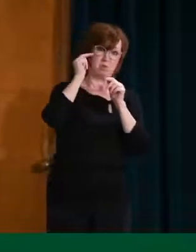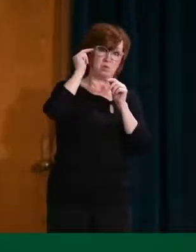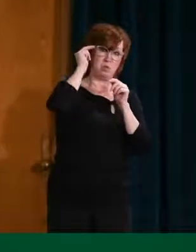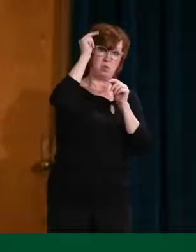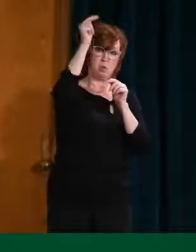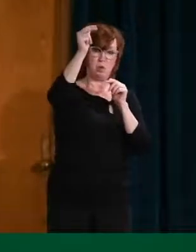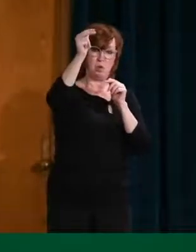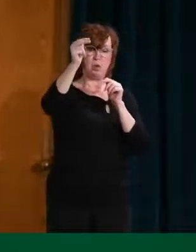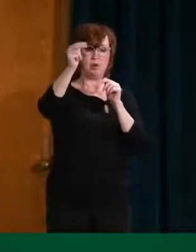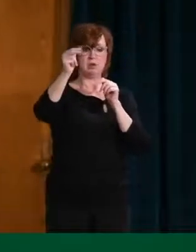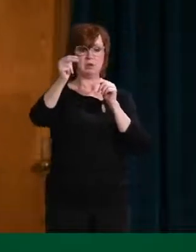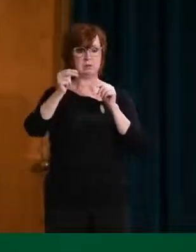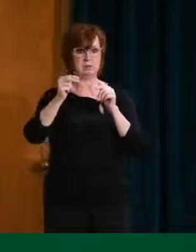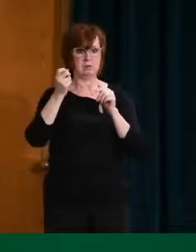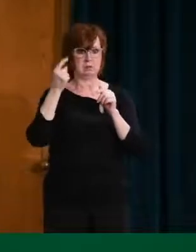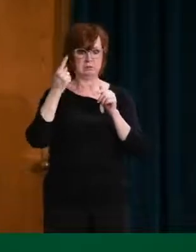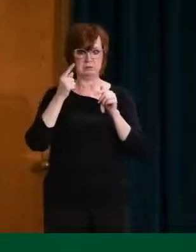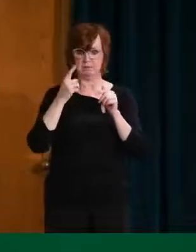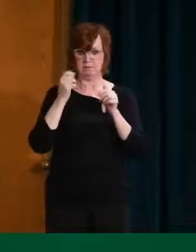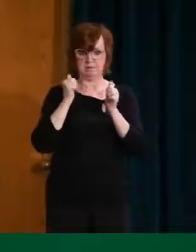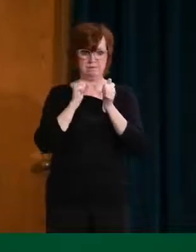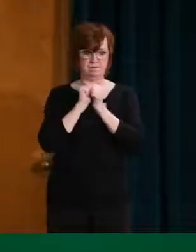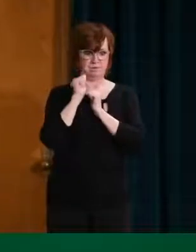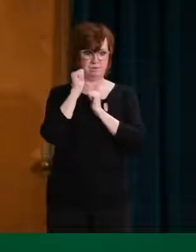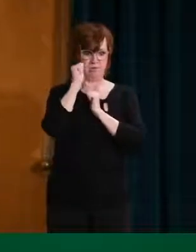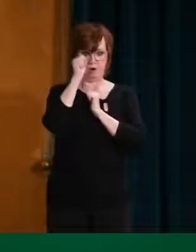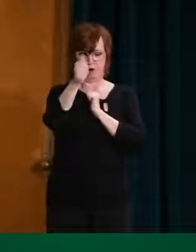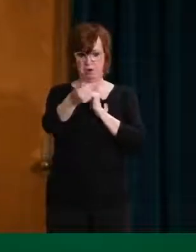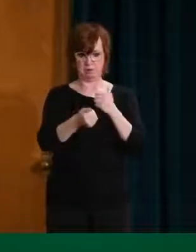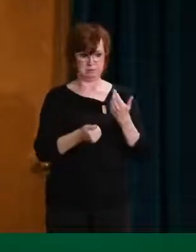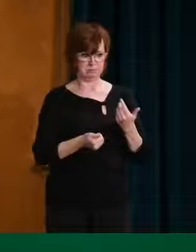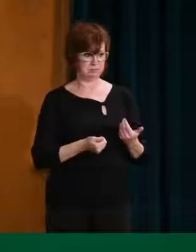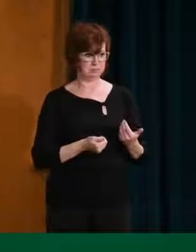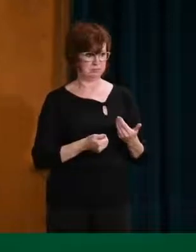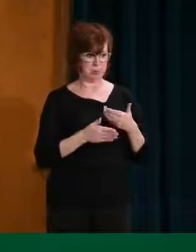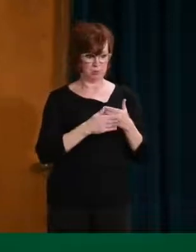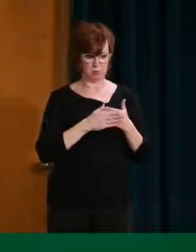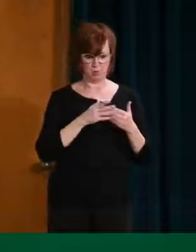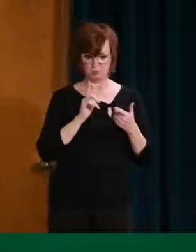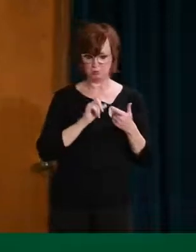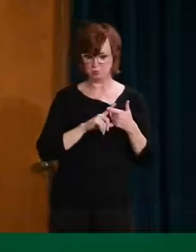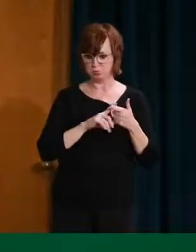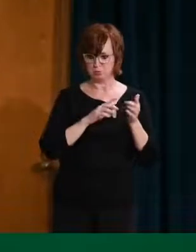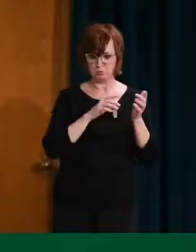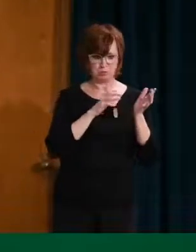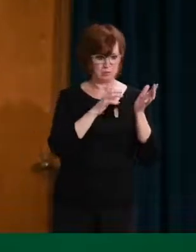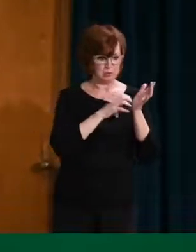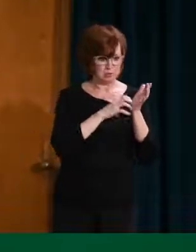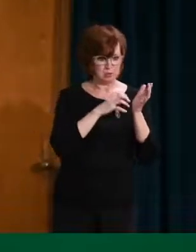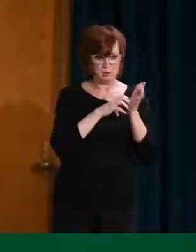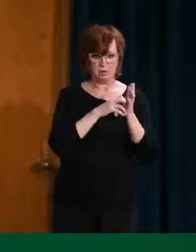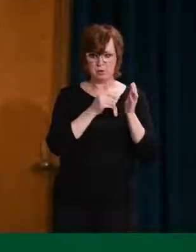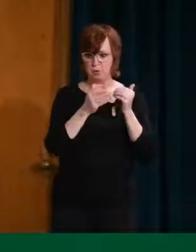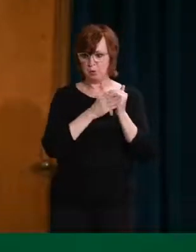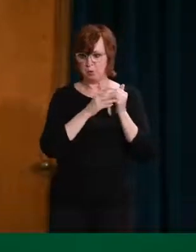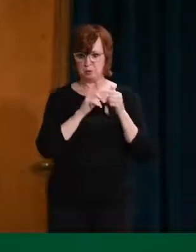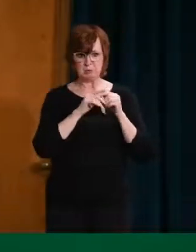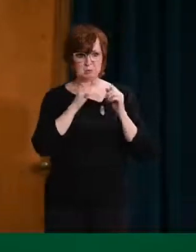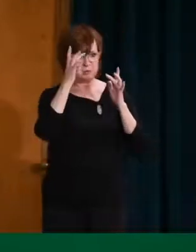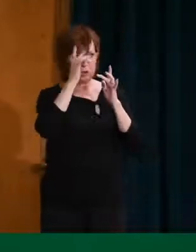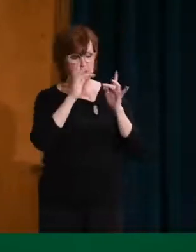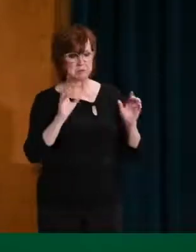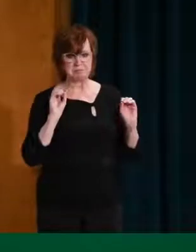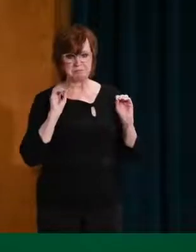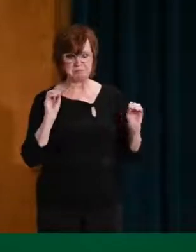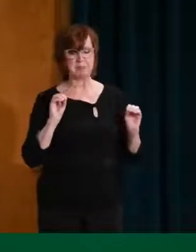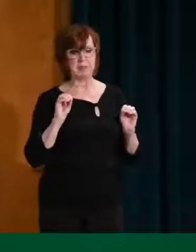that they are much more rural and remote than many of our communities south of the tree line. So I appreciate the input of Chief